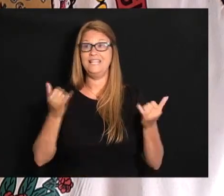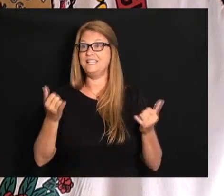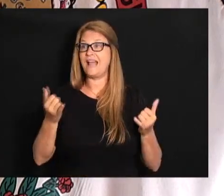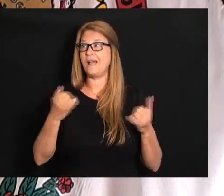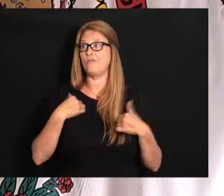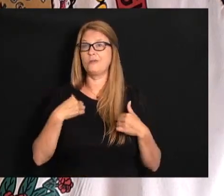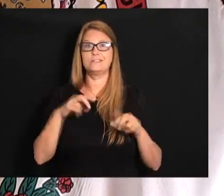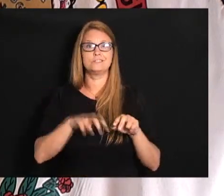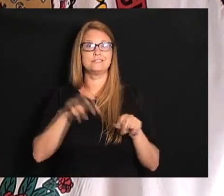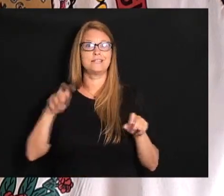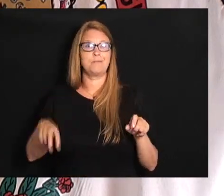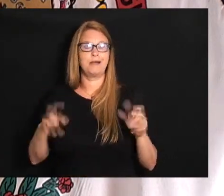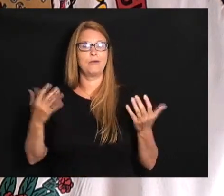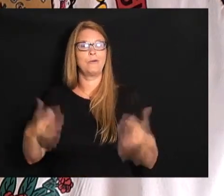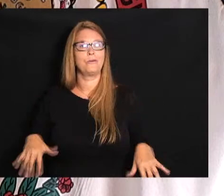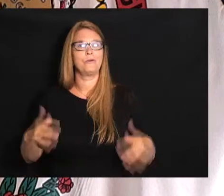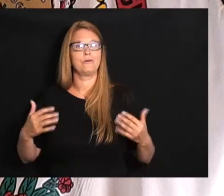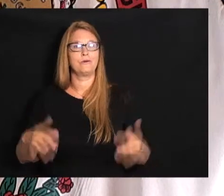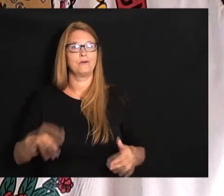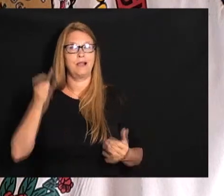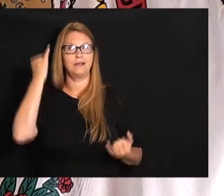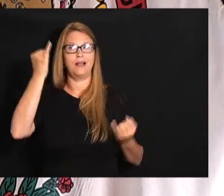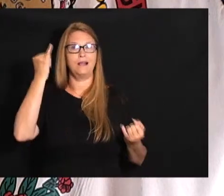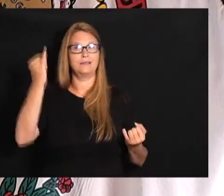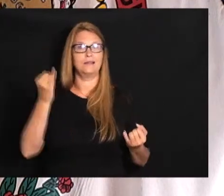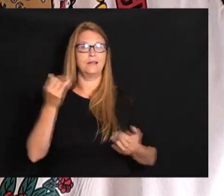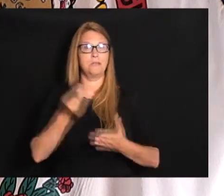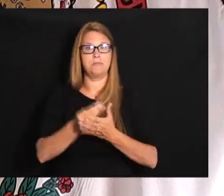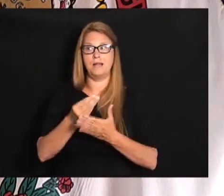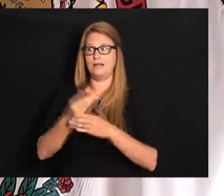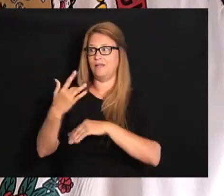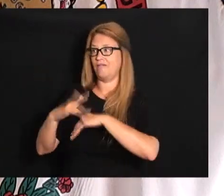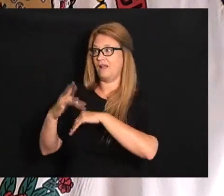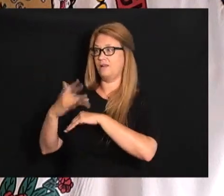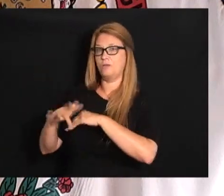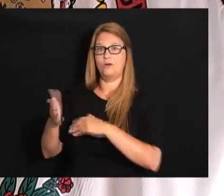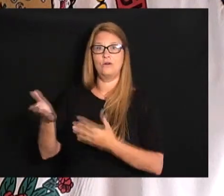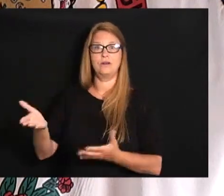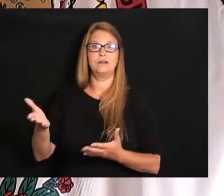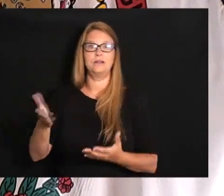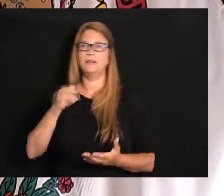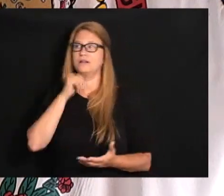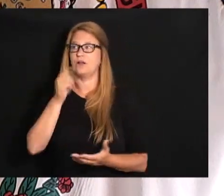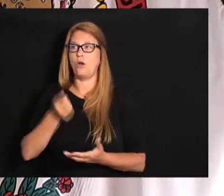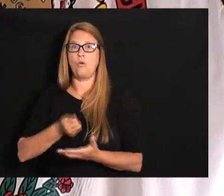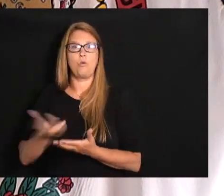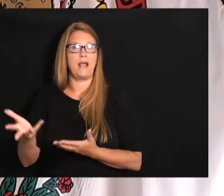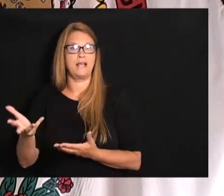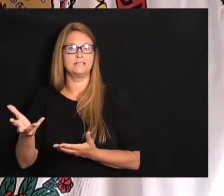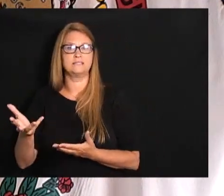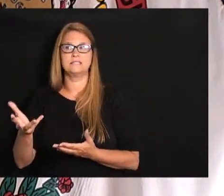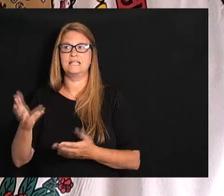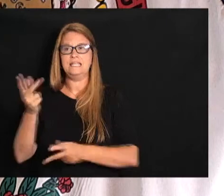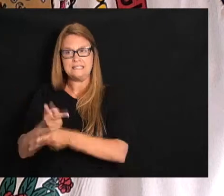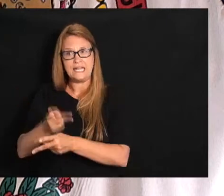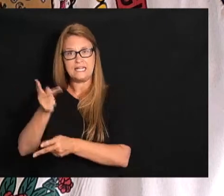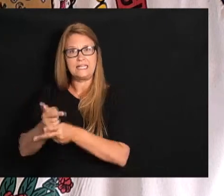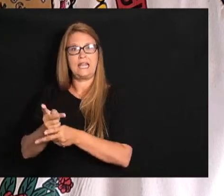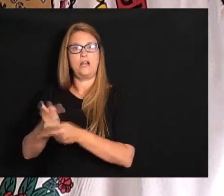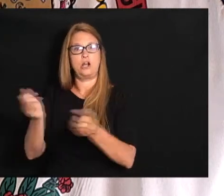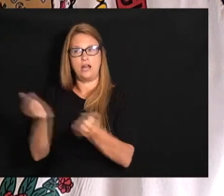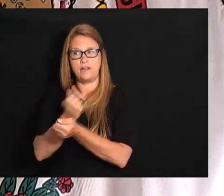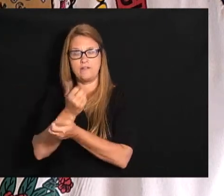it. An idea, money's available, don't waste, mind to store the right